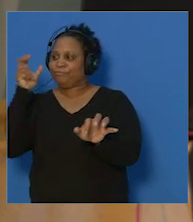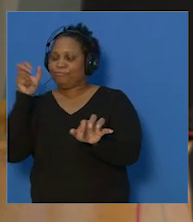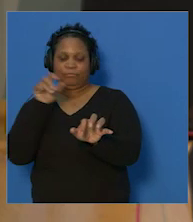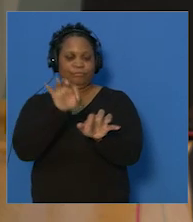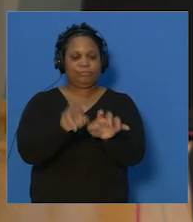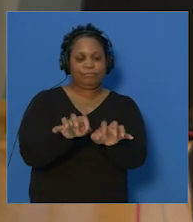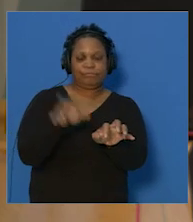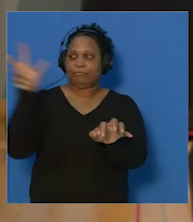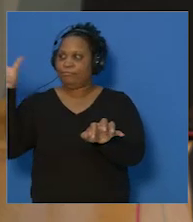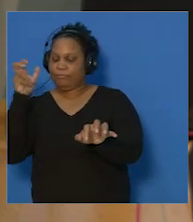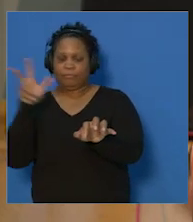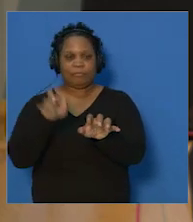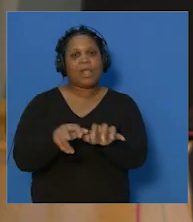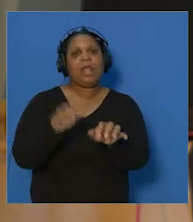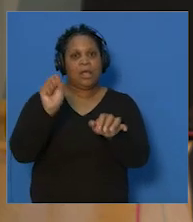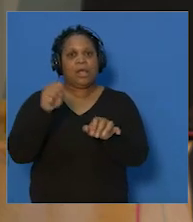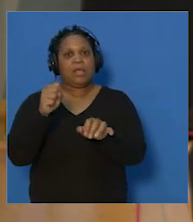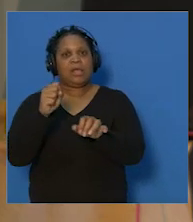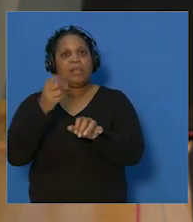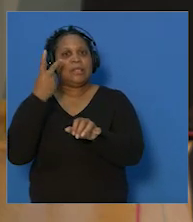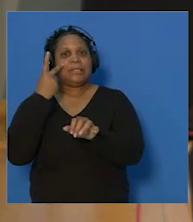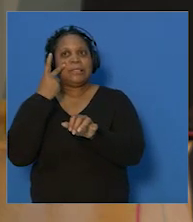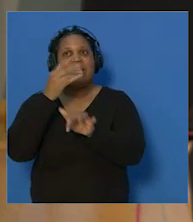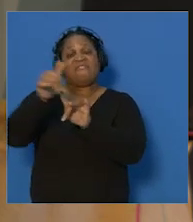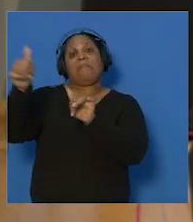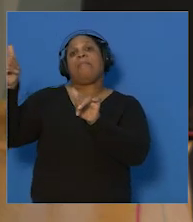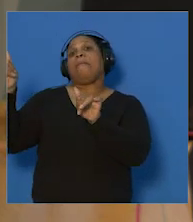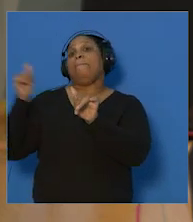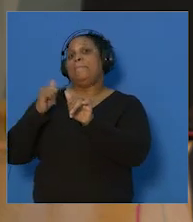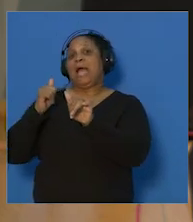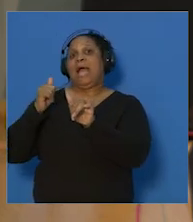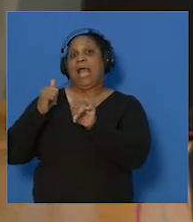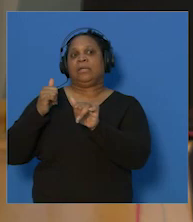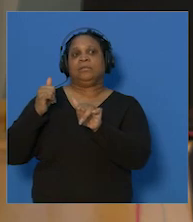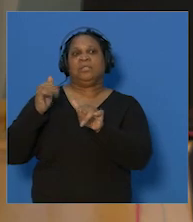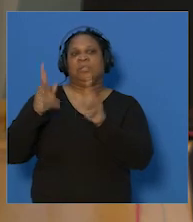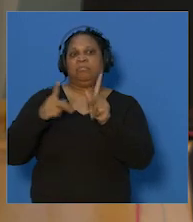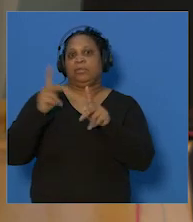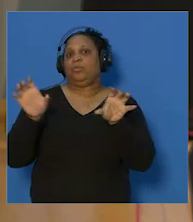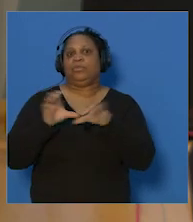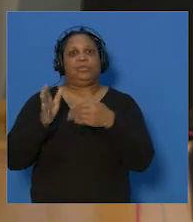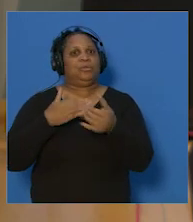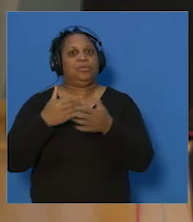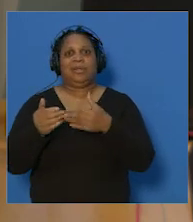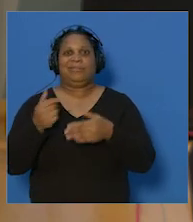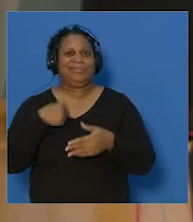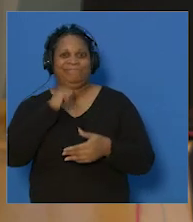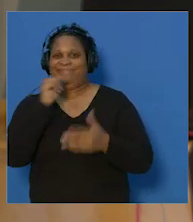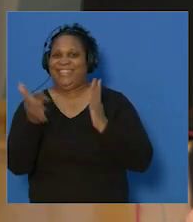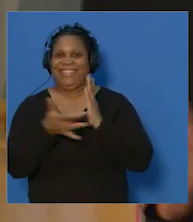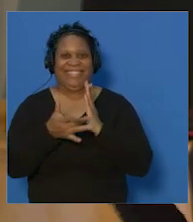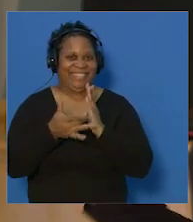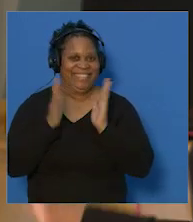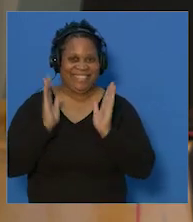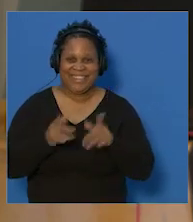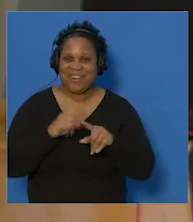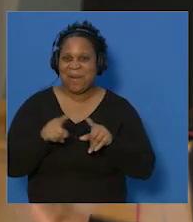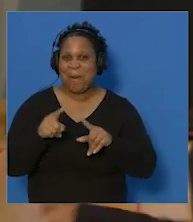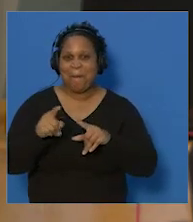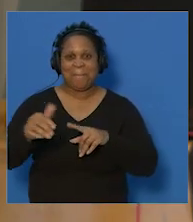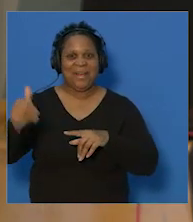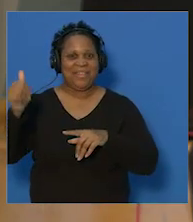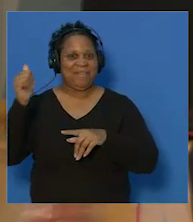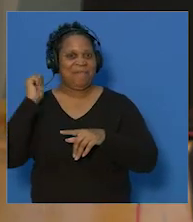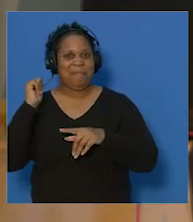because the Go data has been from the back end, persons are doing whatever they do, and I'm not a techie, but I've been told that the back end